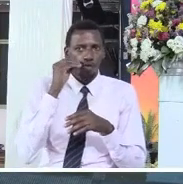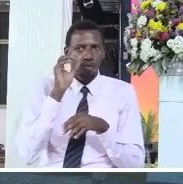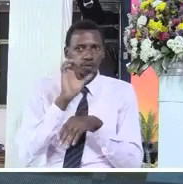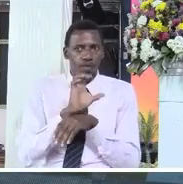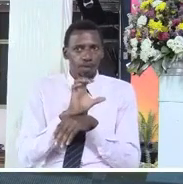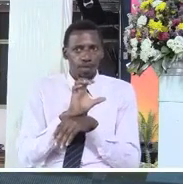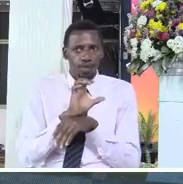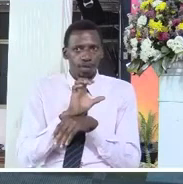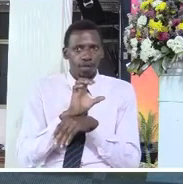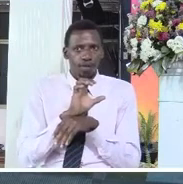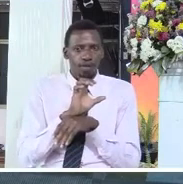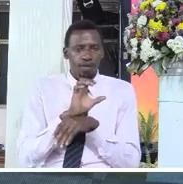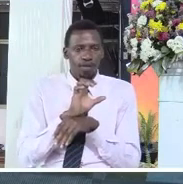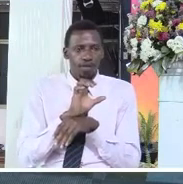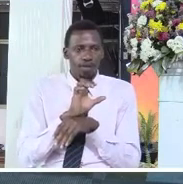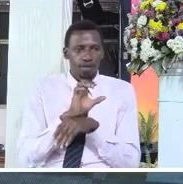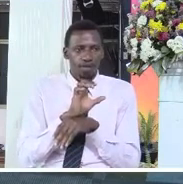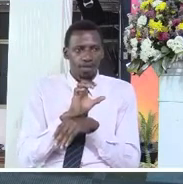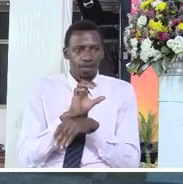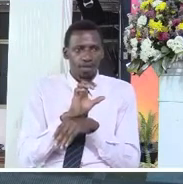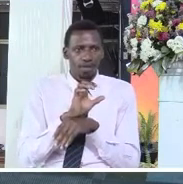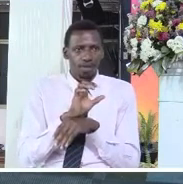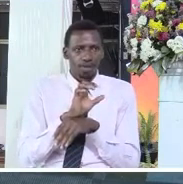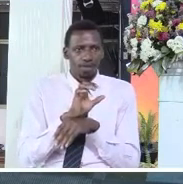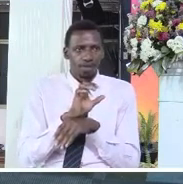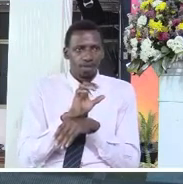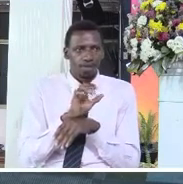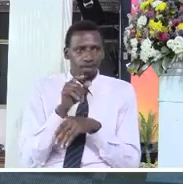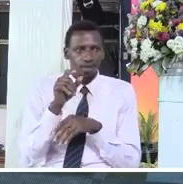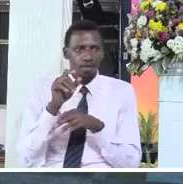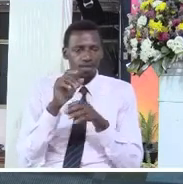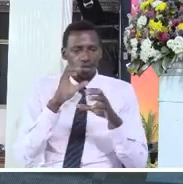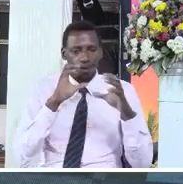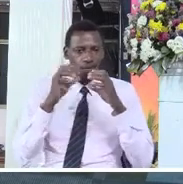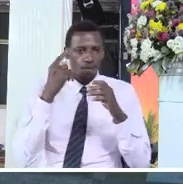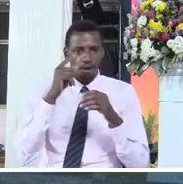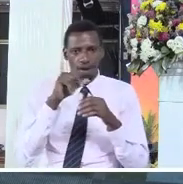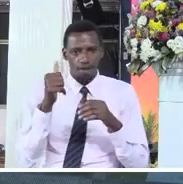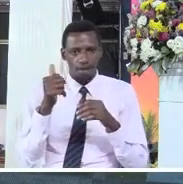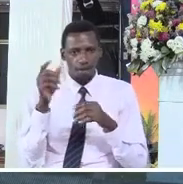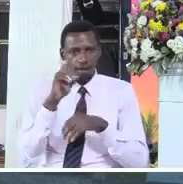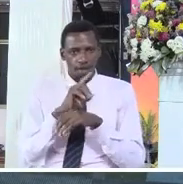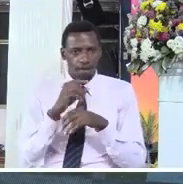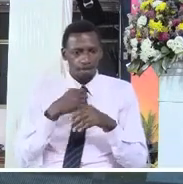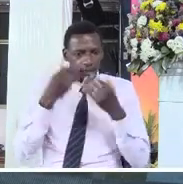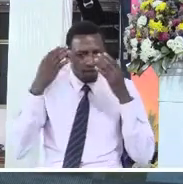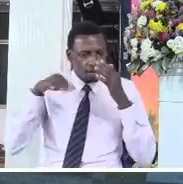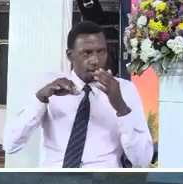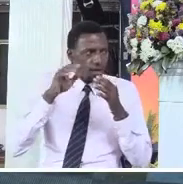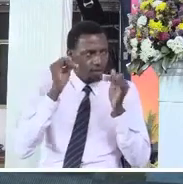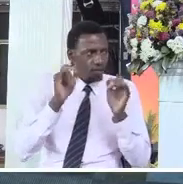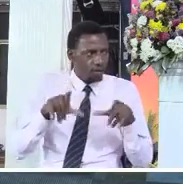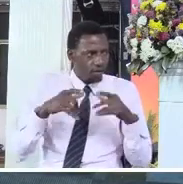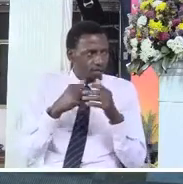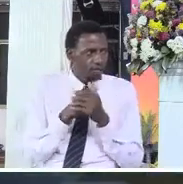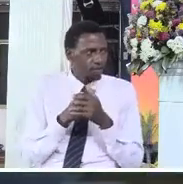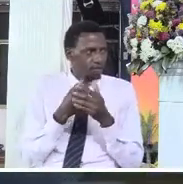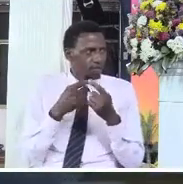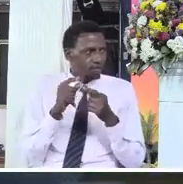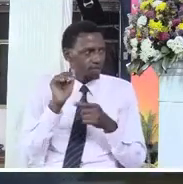less organized than University of Nairobi, but that's a conversation for another day. Natalie, how is it in